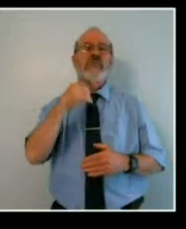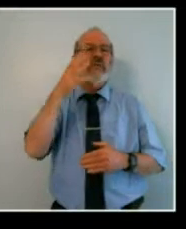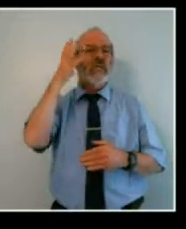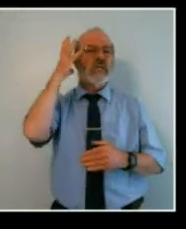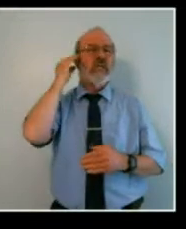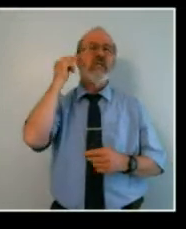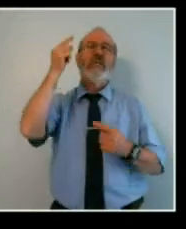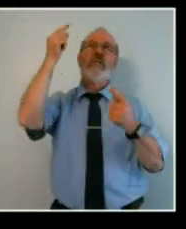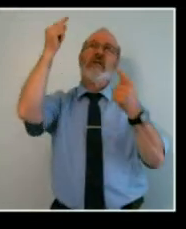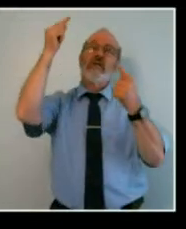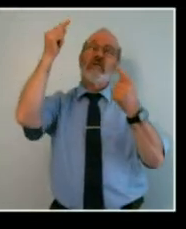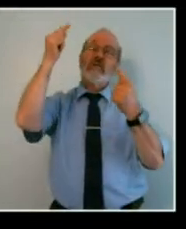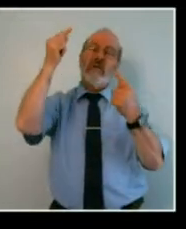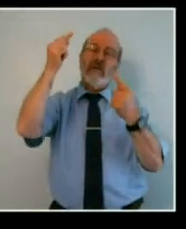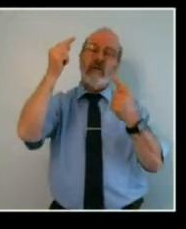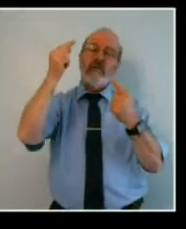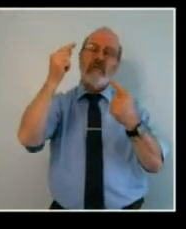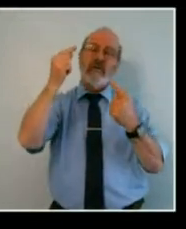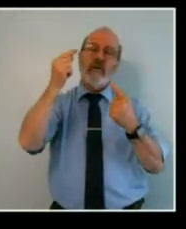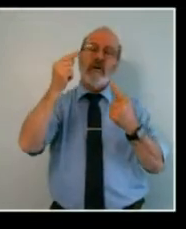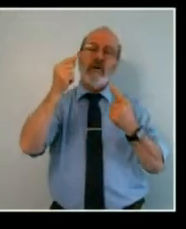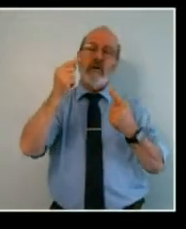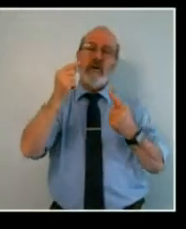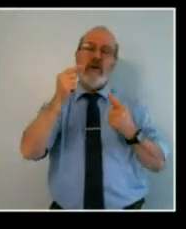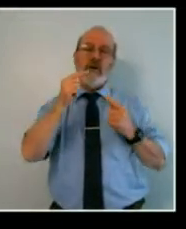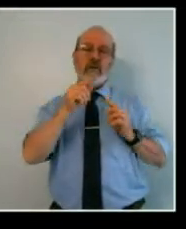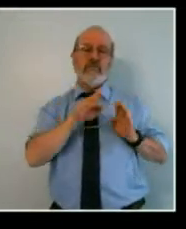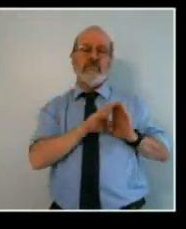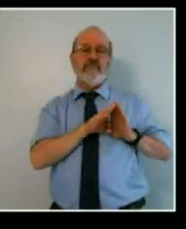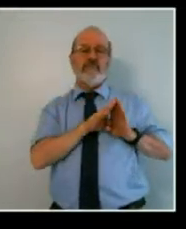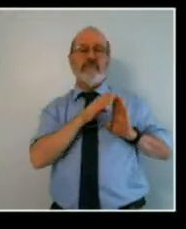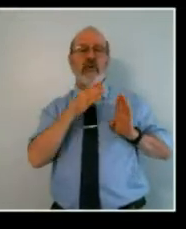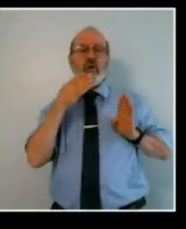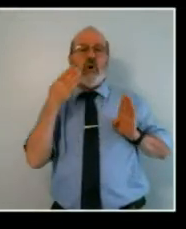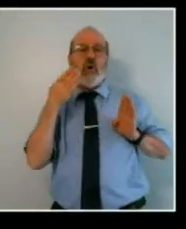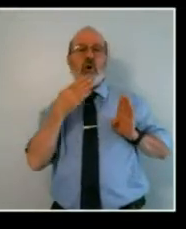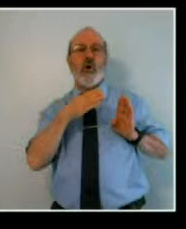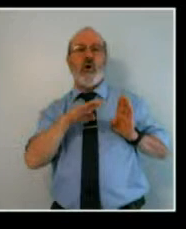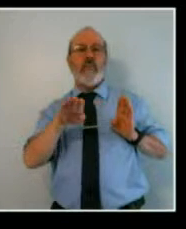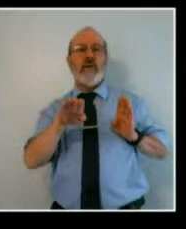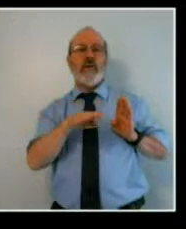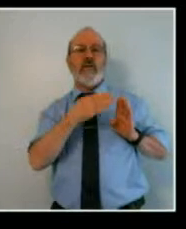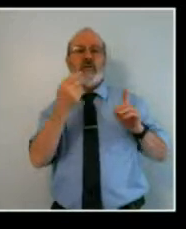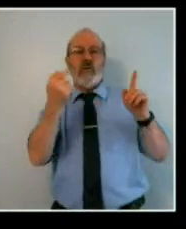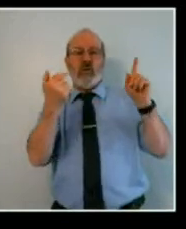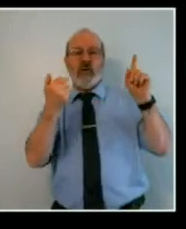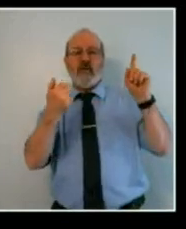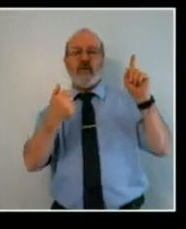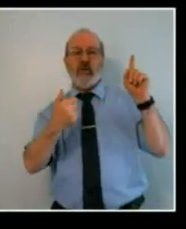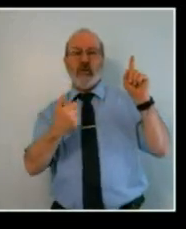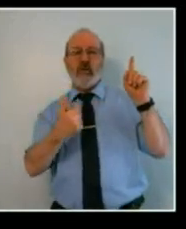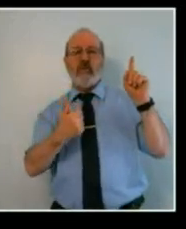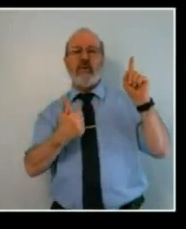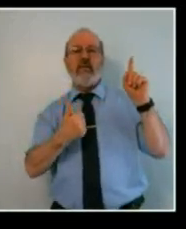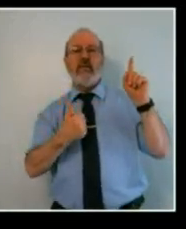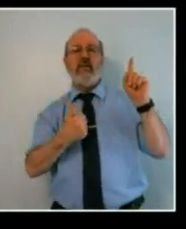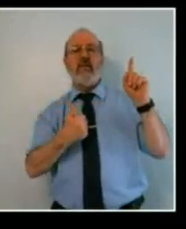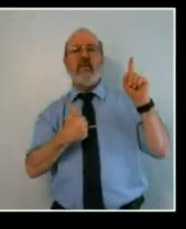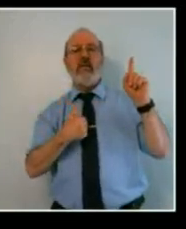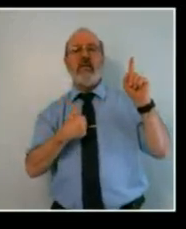Sweetly the tones are falling, open the door for me.